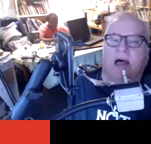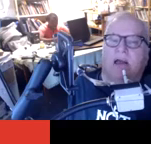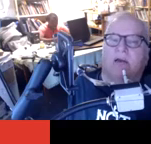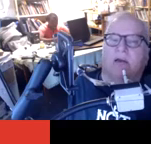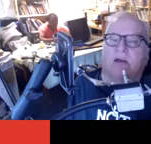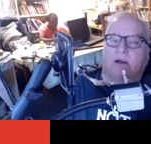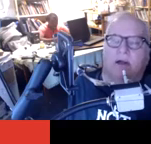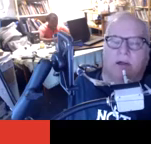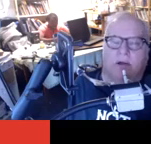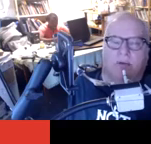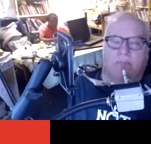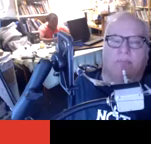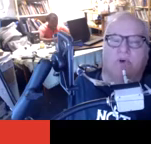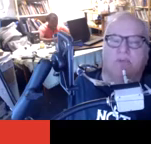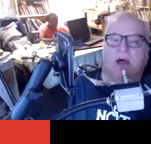while Black